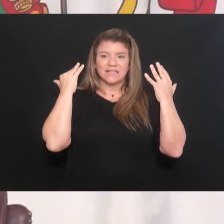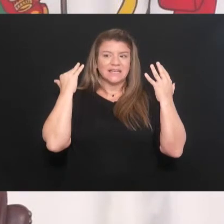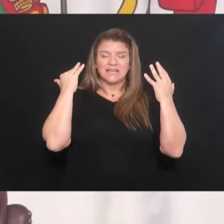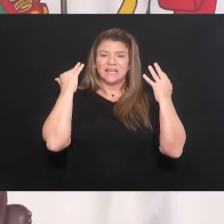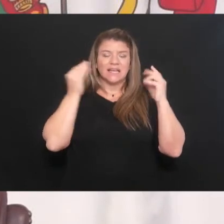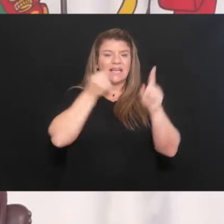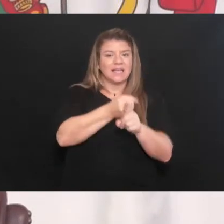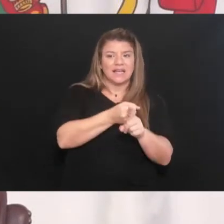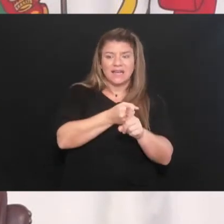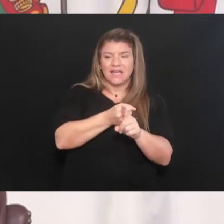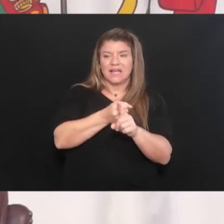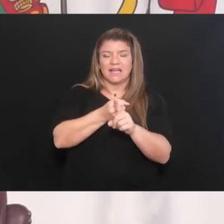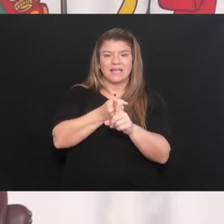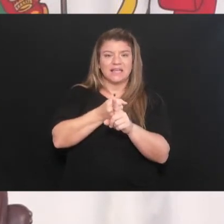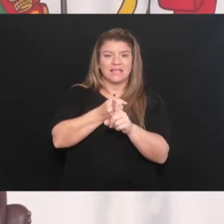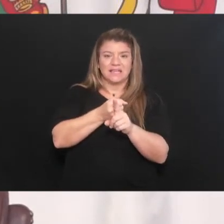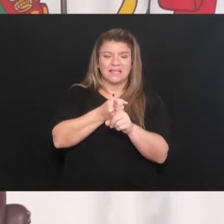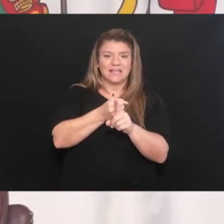with